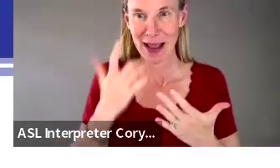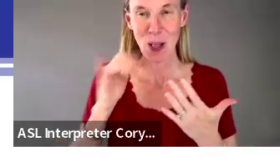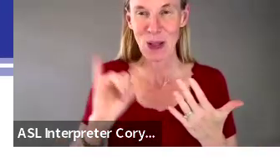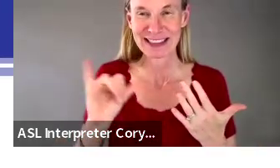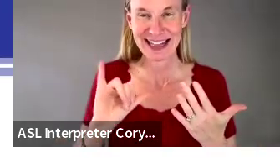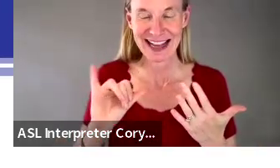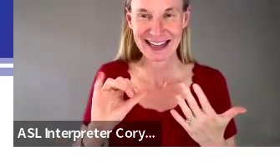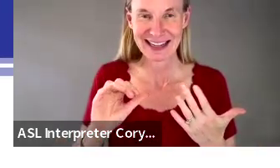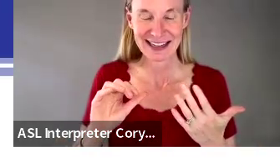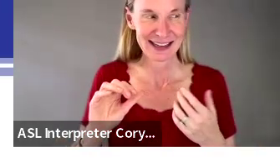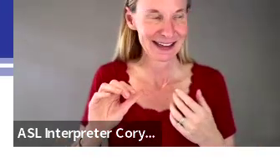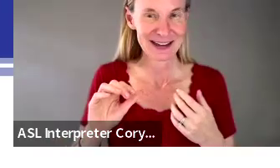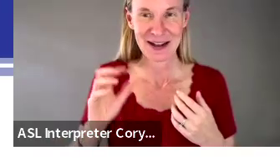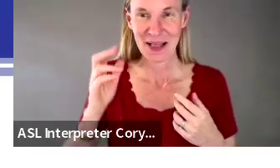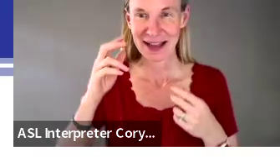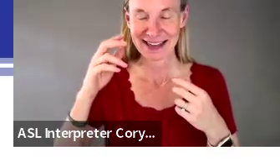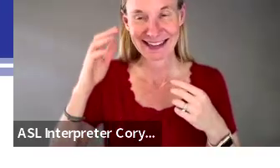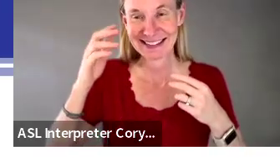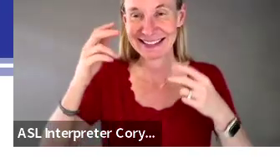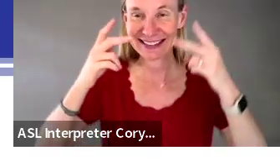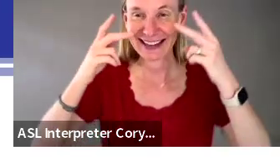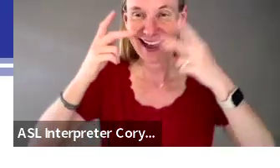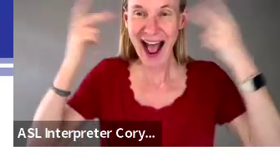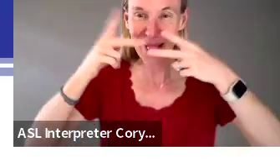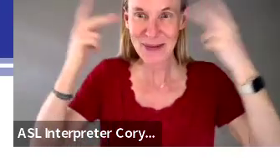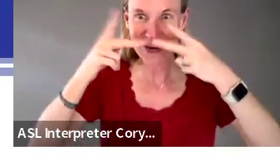a Halloween special.